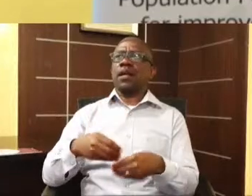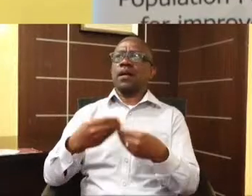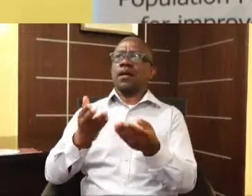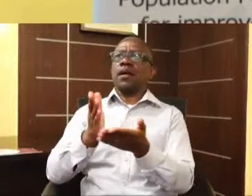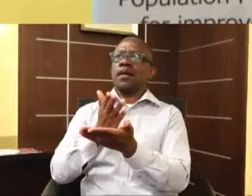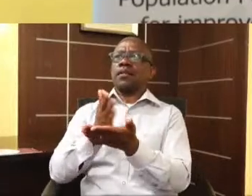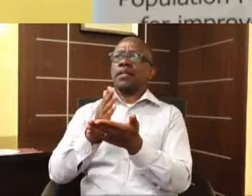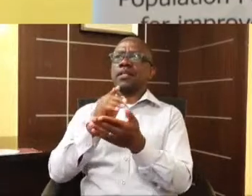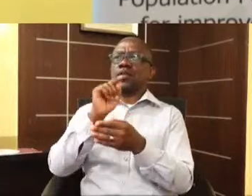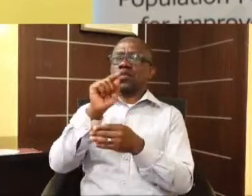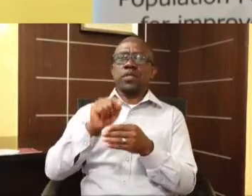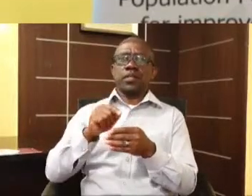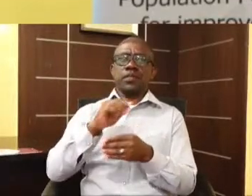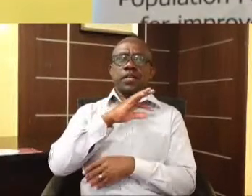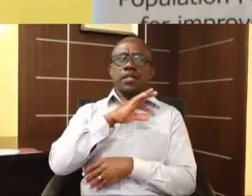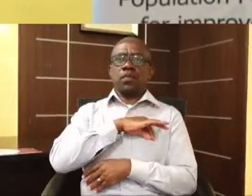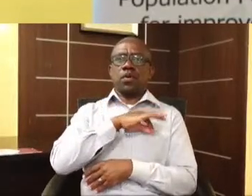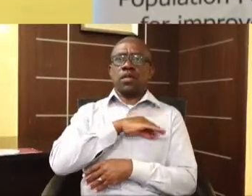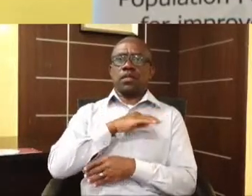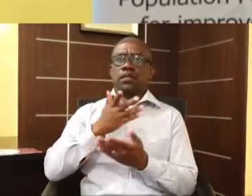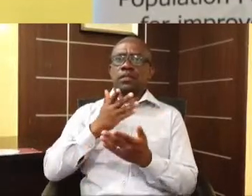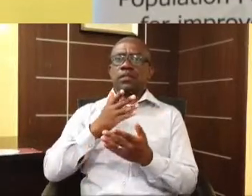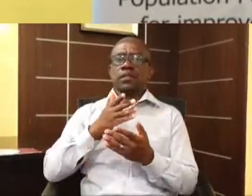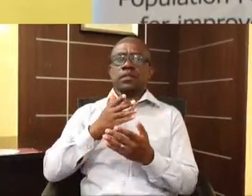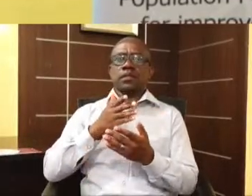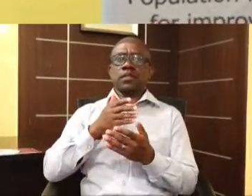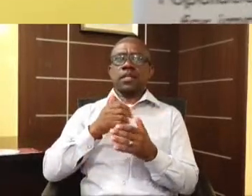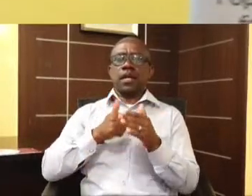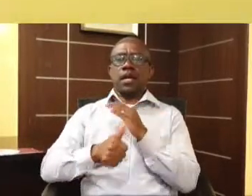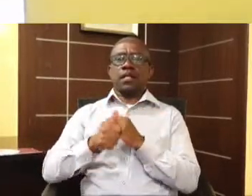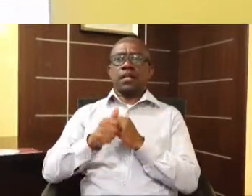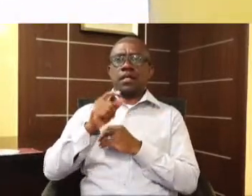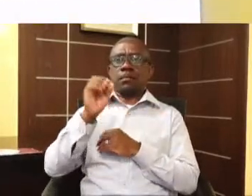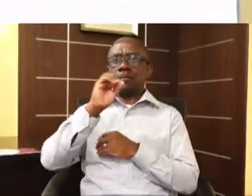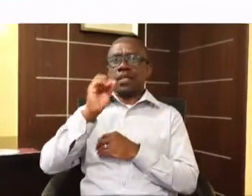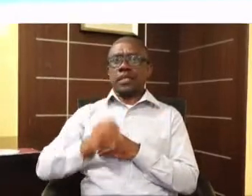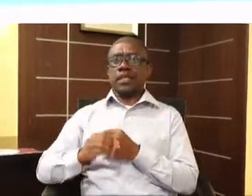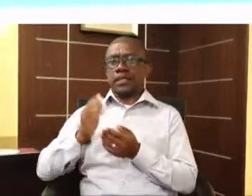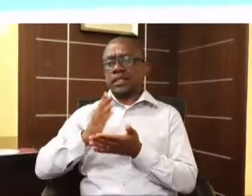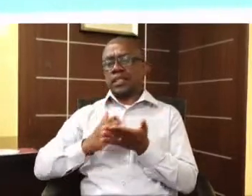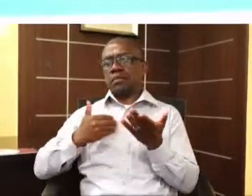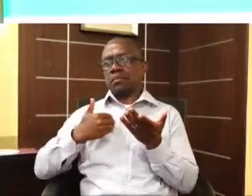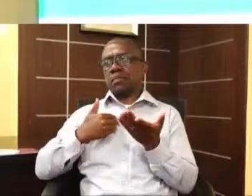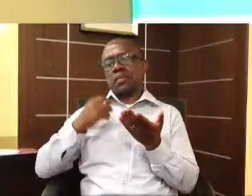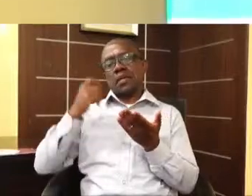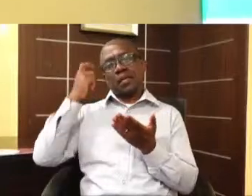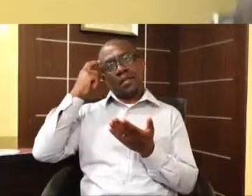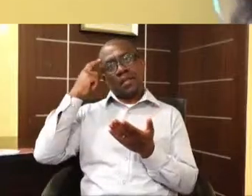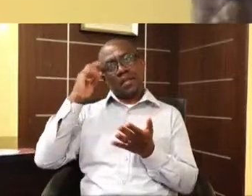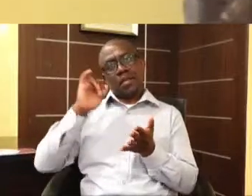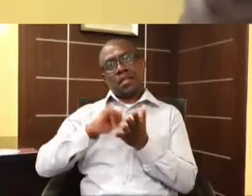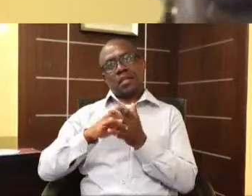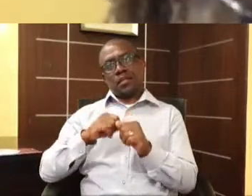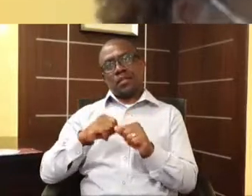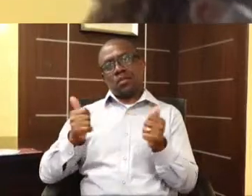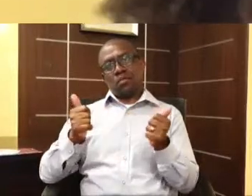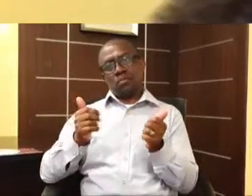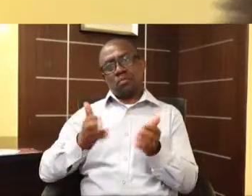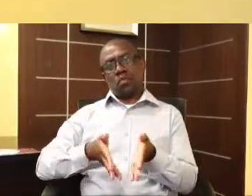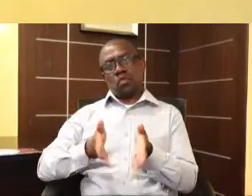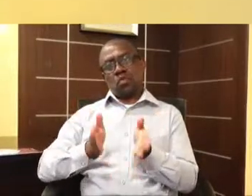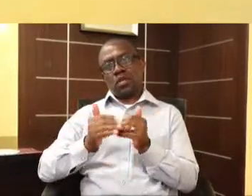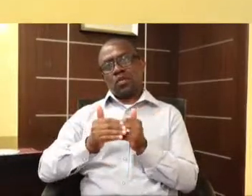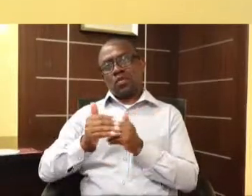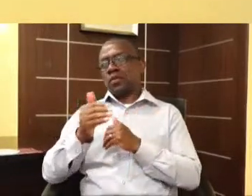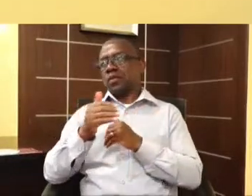divide the bonus at a certain percentage. I think that's the way to go. I